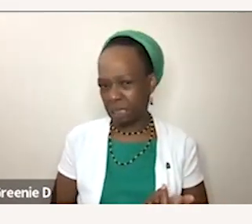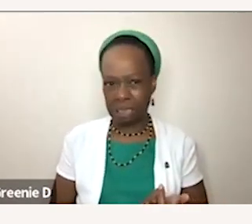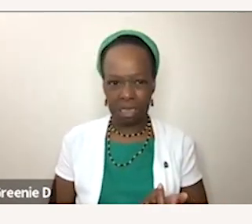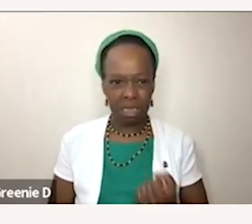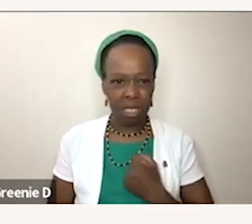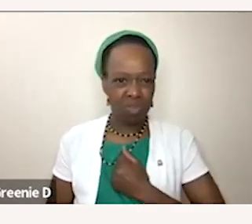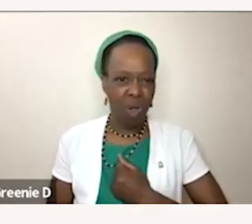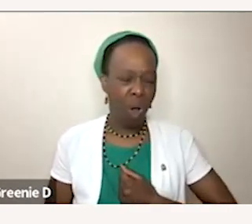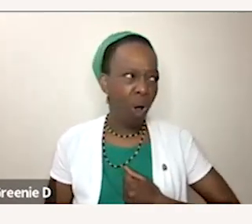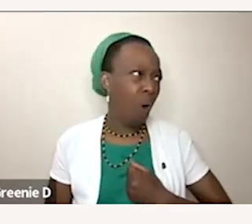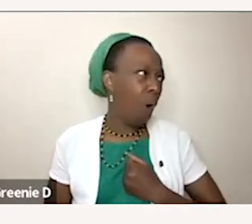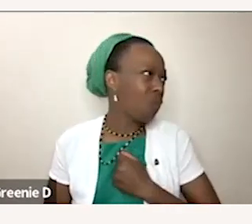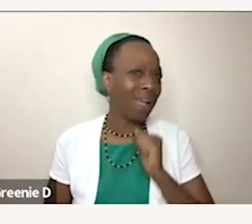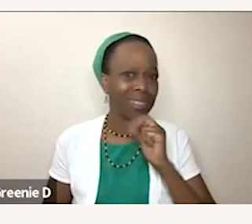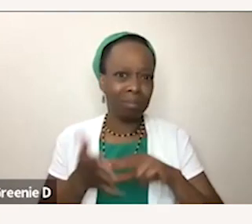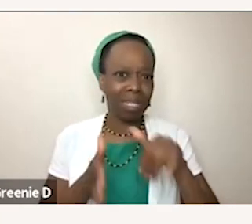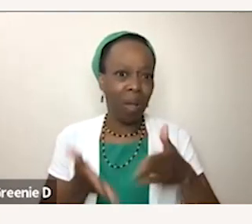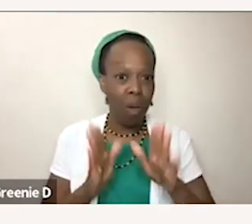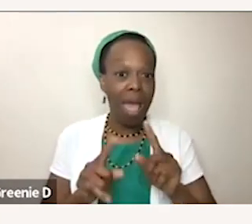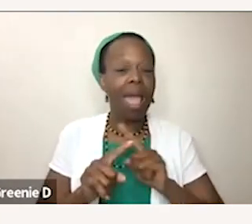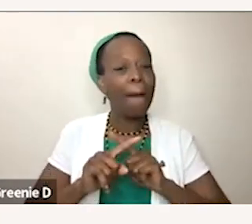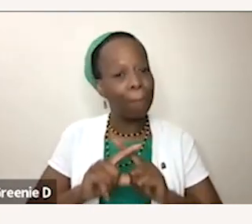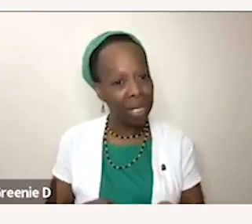that way. I'm really sorry," all those different things. And so,